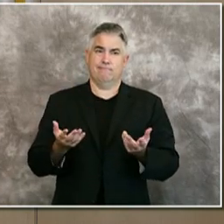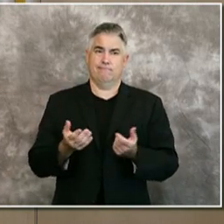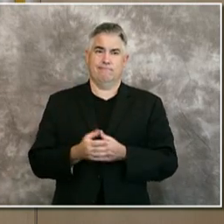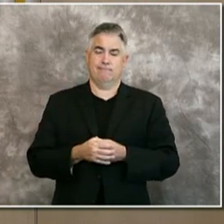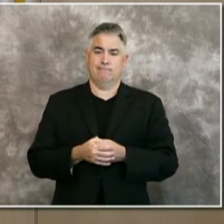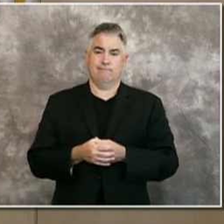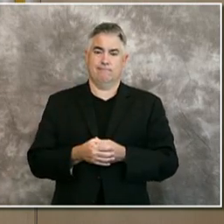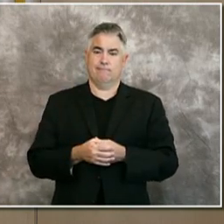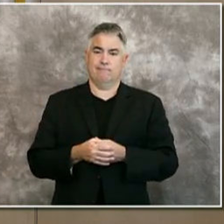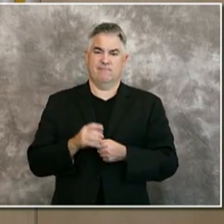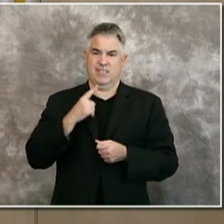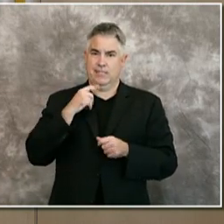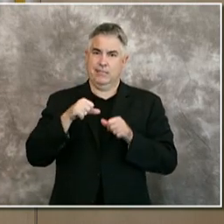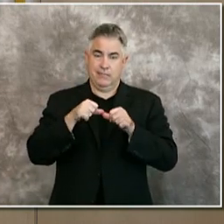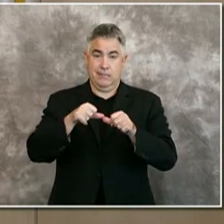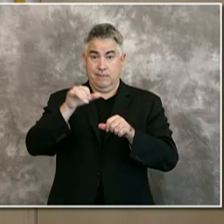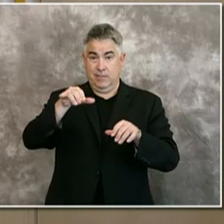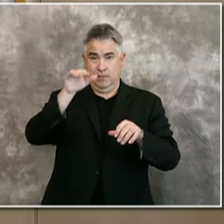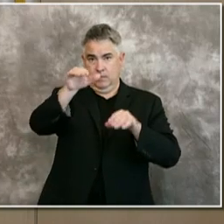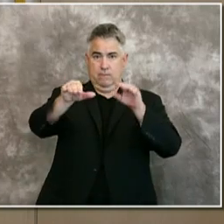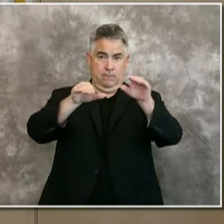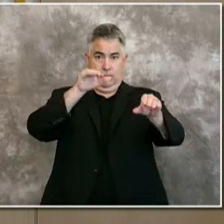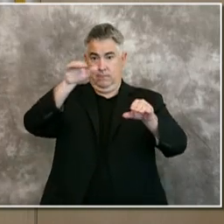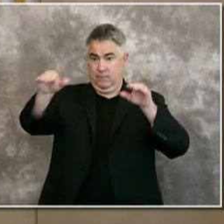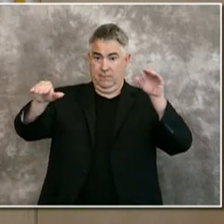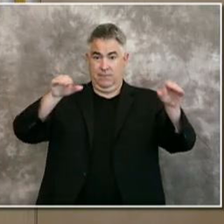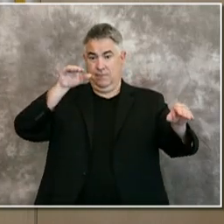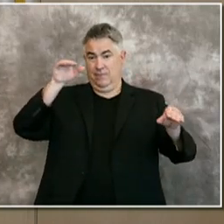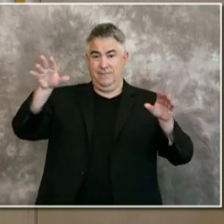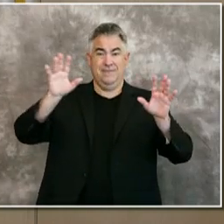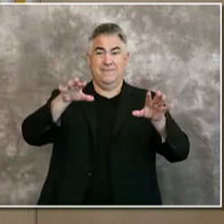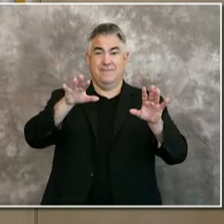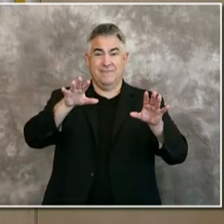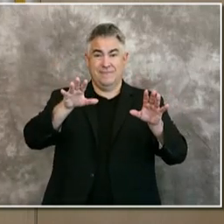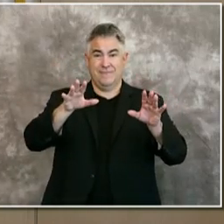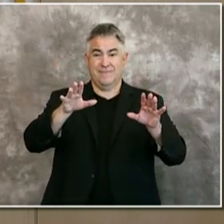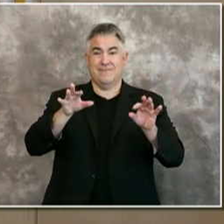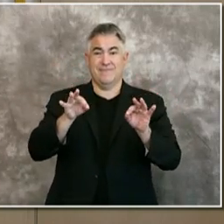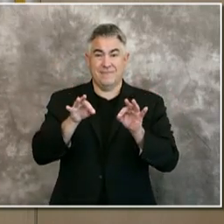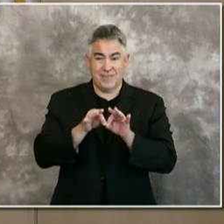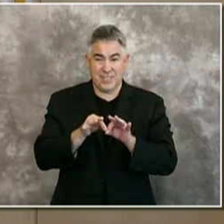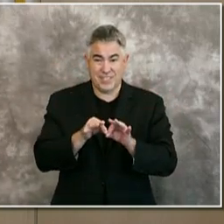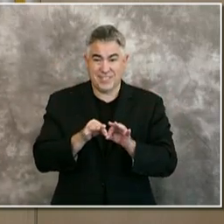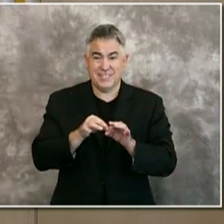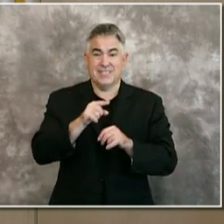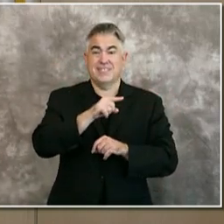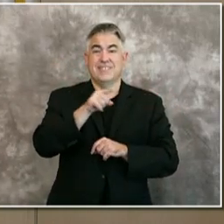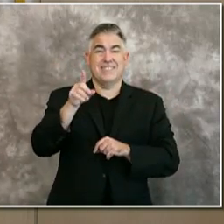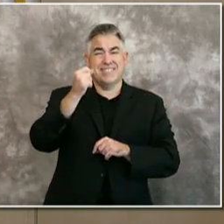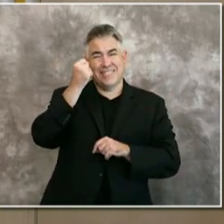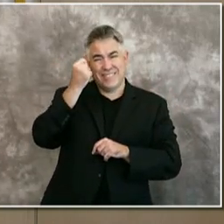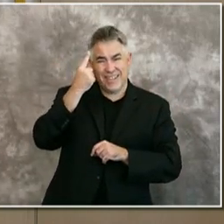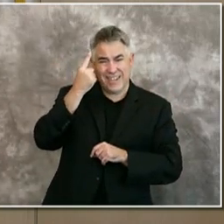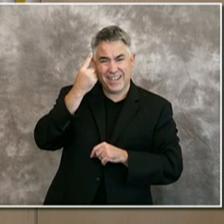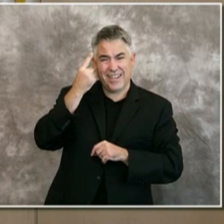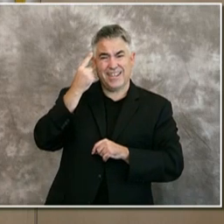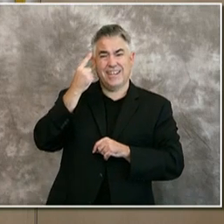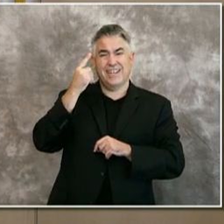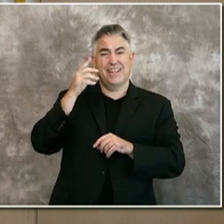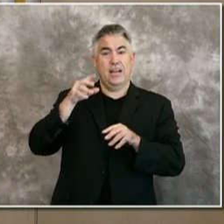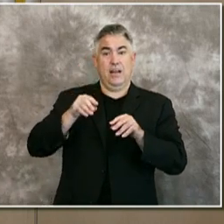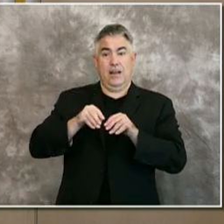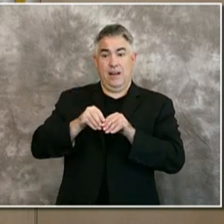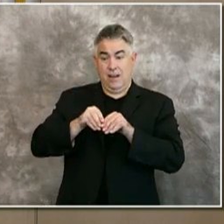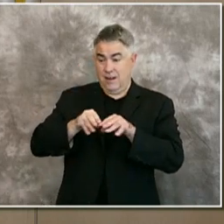cannot continue to emphasize this enough. And that is, it is important for everyone to really understand that the pandemic is not